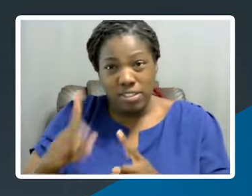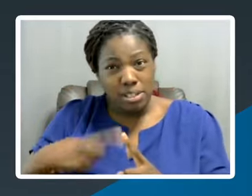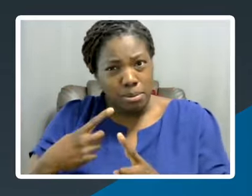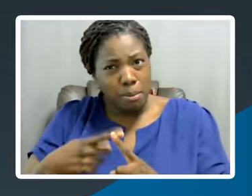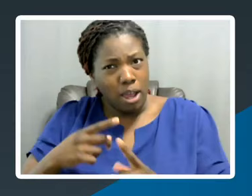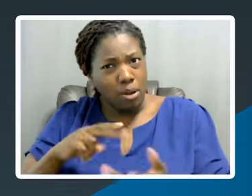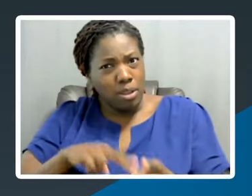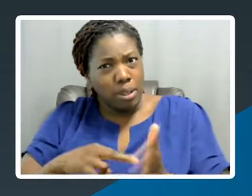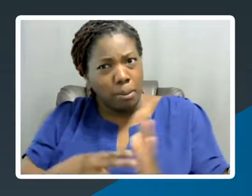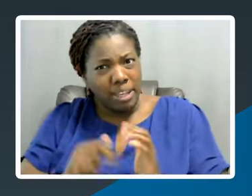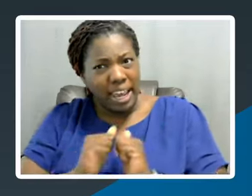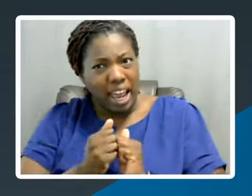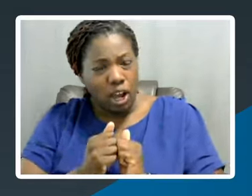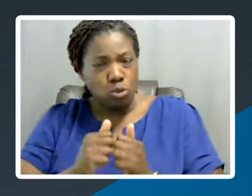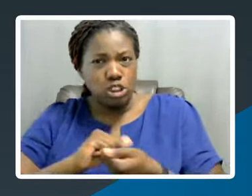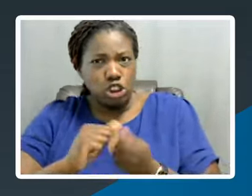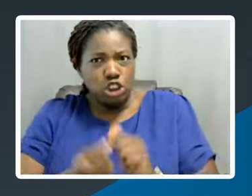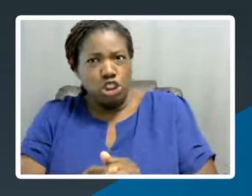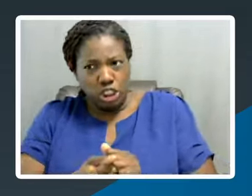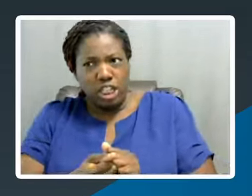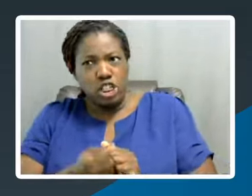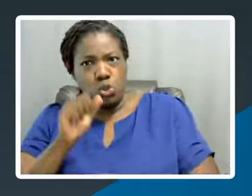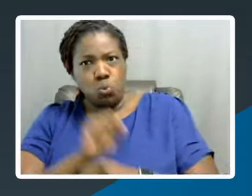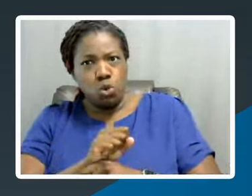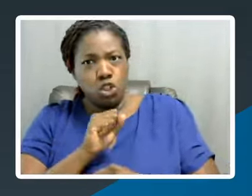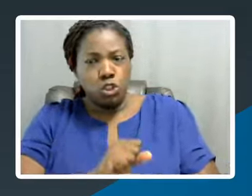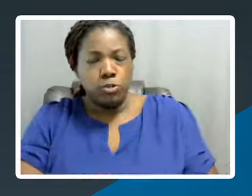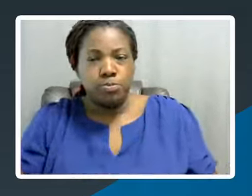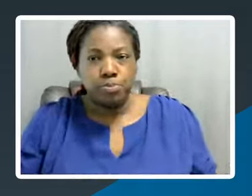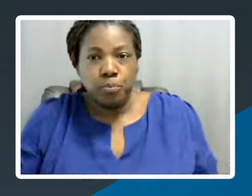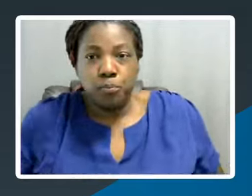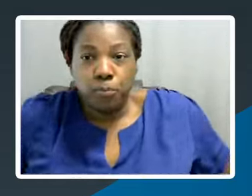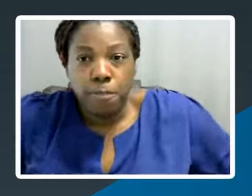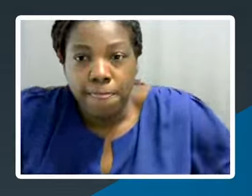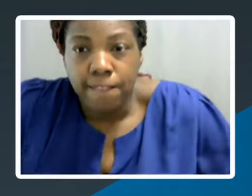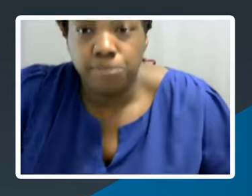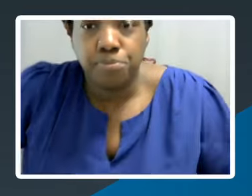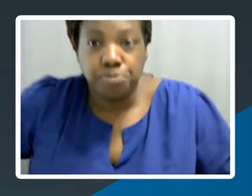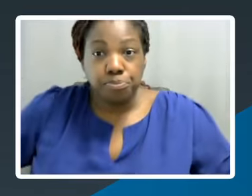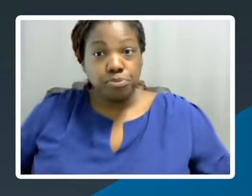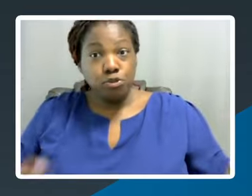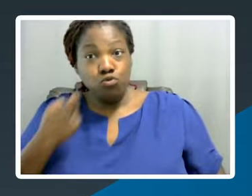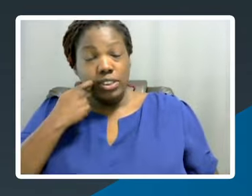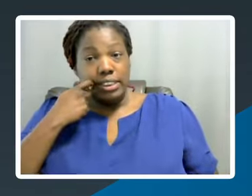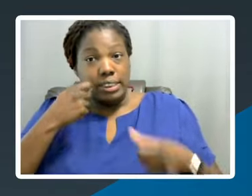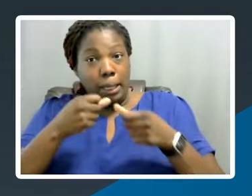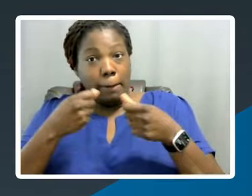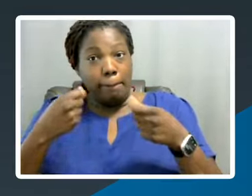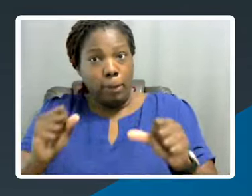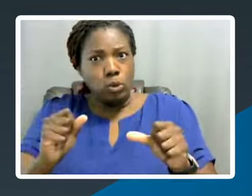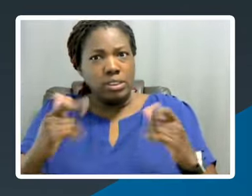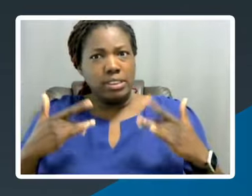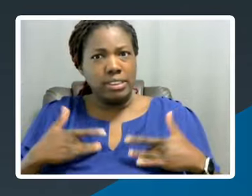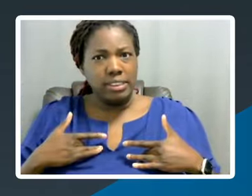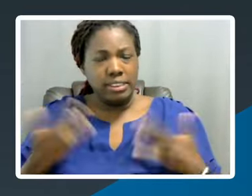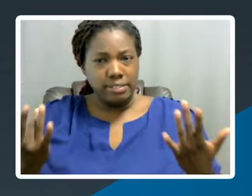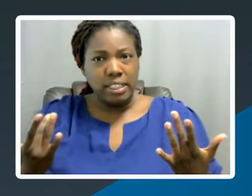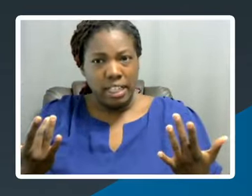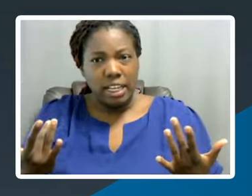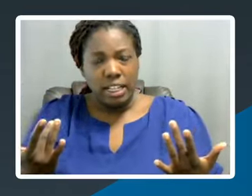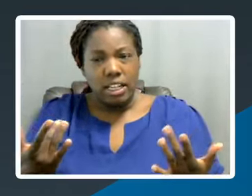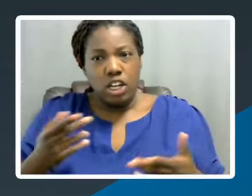that changed the dynamic of her work. We just recently hosted a big event. ISTE hosts an event called ISTE Live